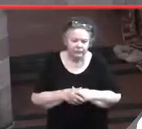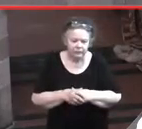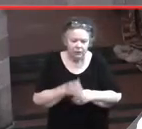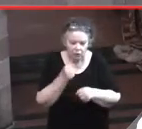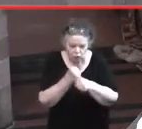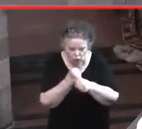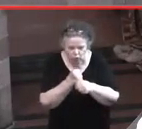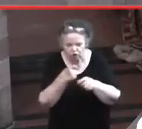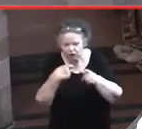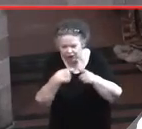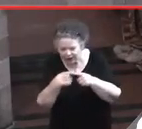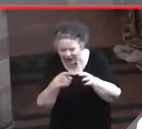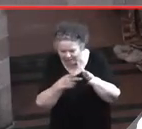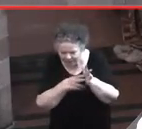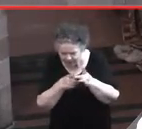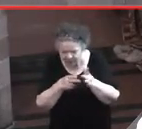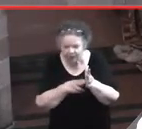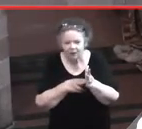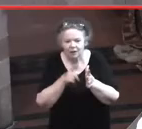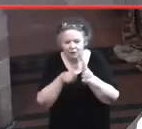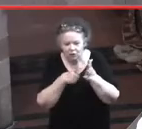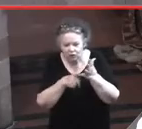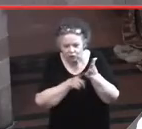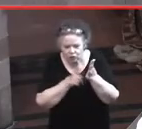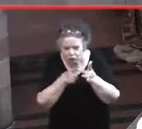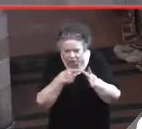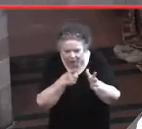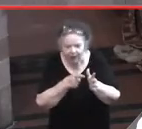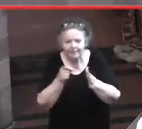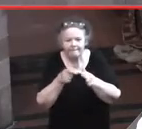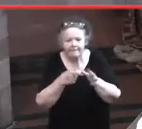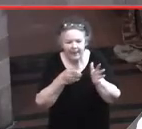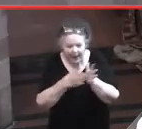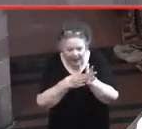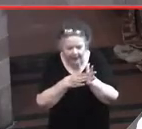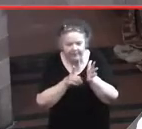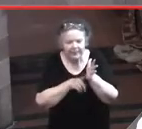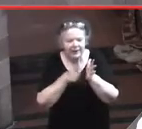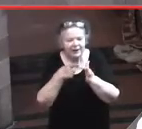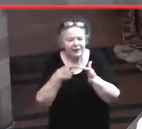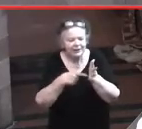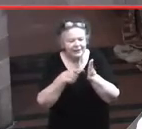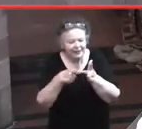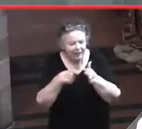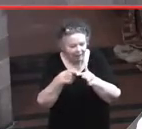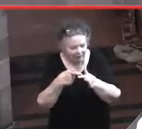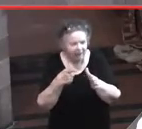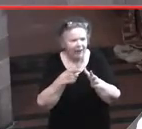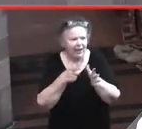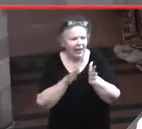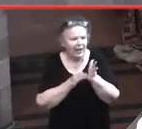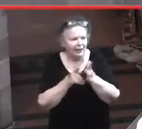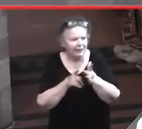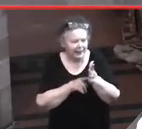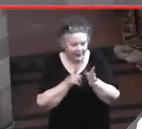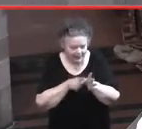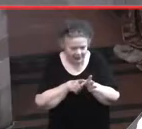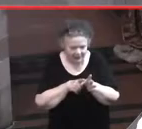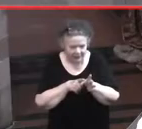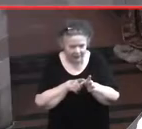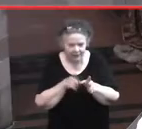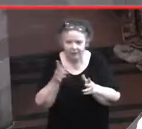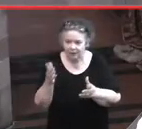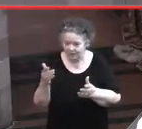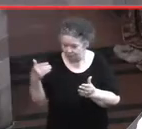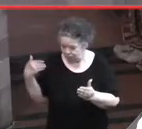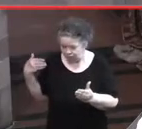George, Kevin, Julia, Pam, Latika, and Emily, after all